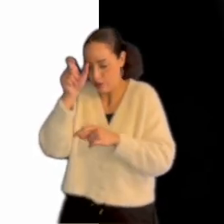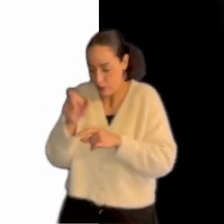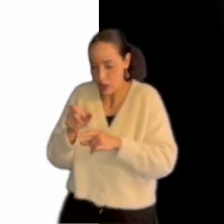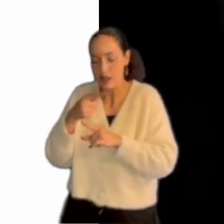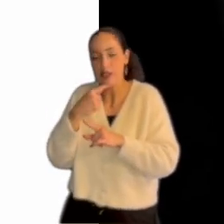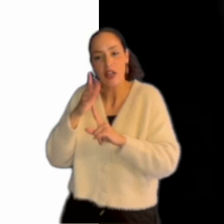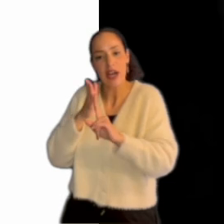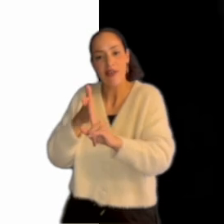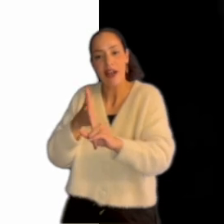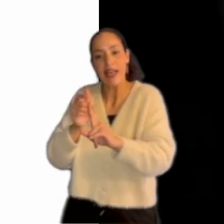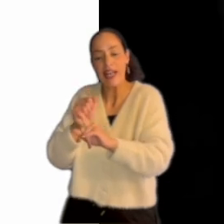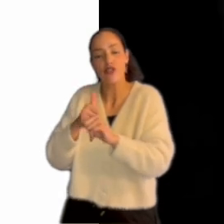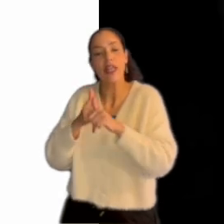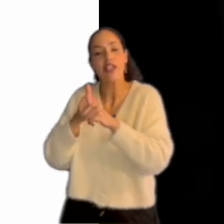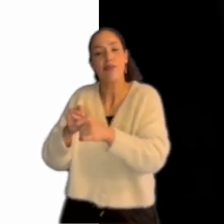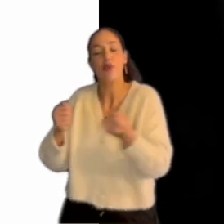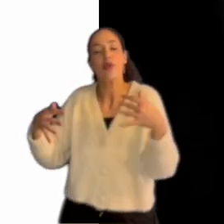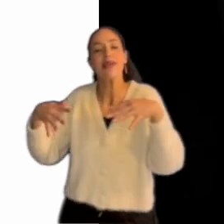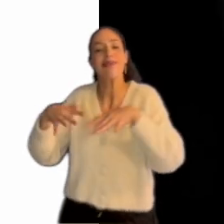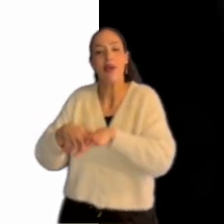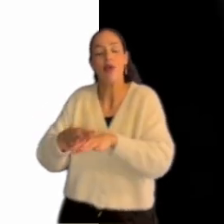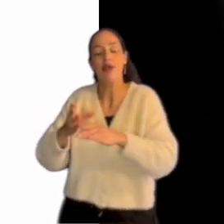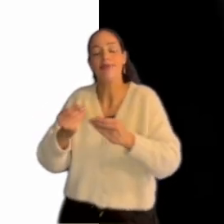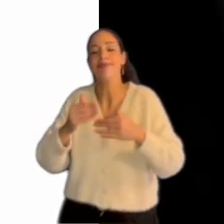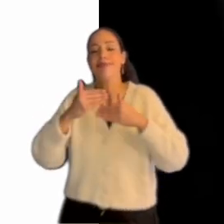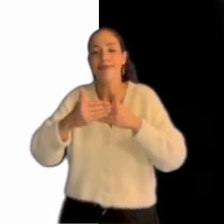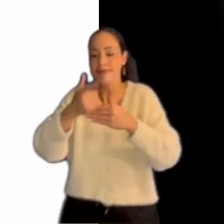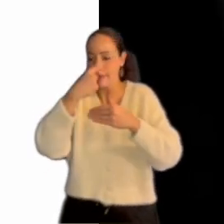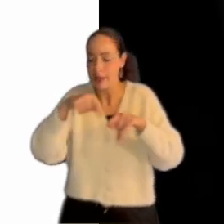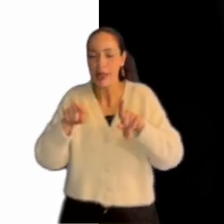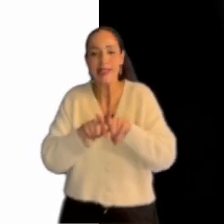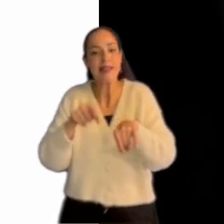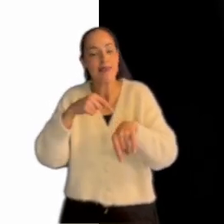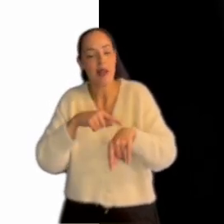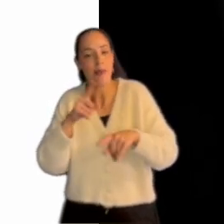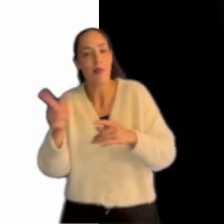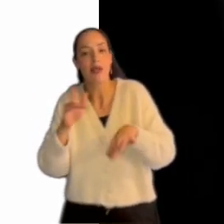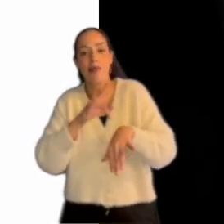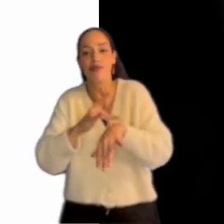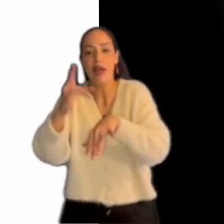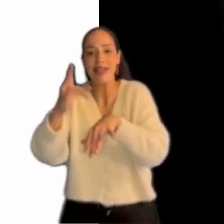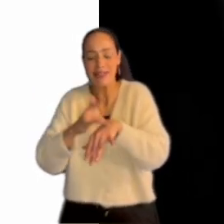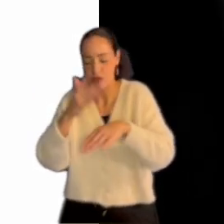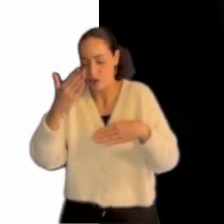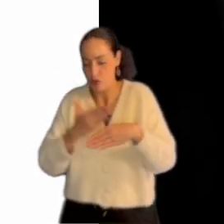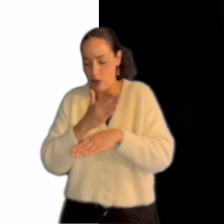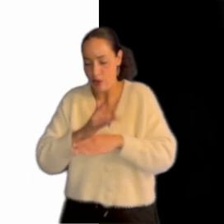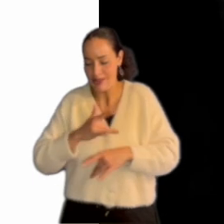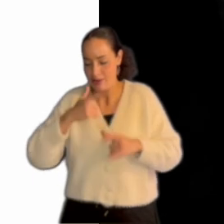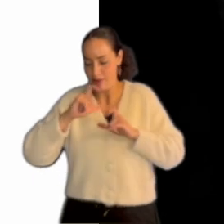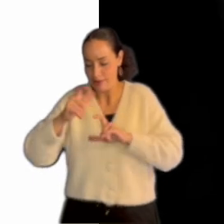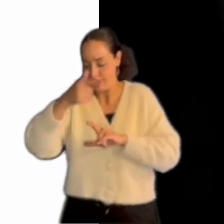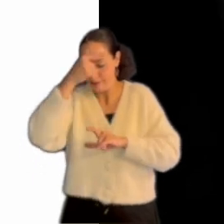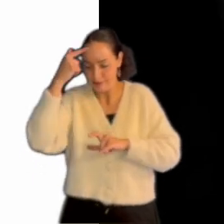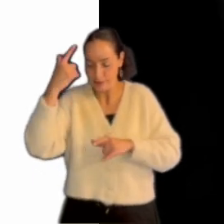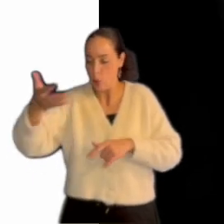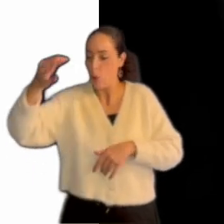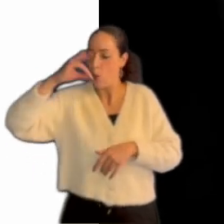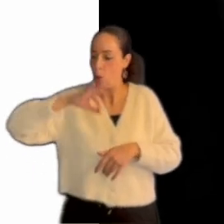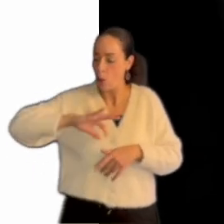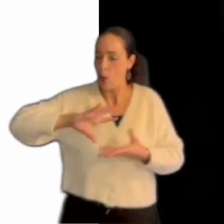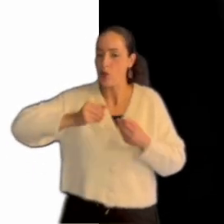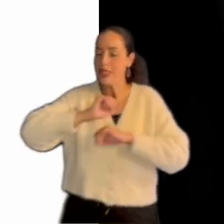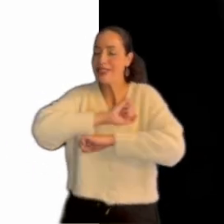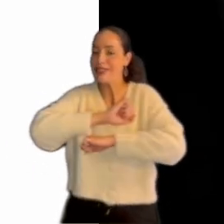to create a separate space for family members, spouses and close friends to explore their experiences, focus on their well-being, and